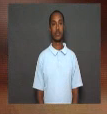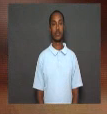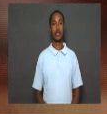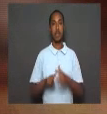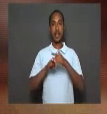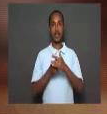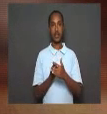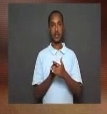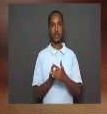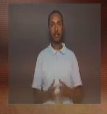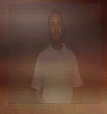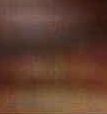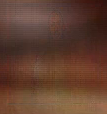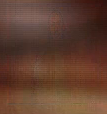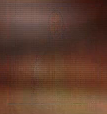Begin.